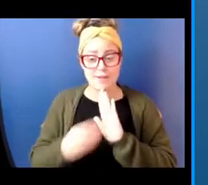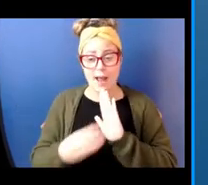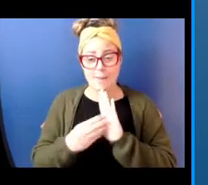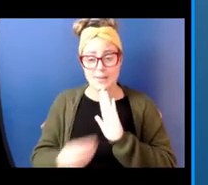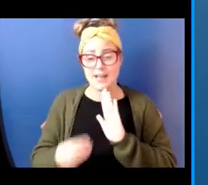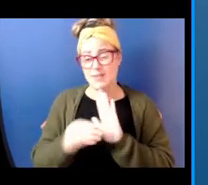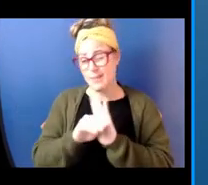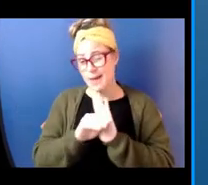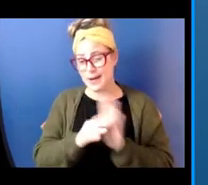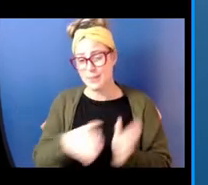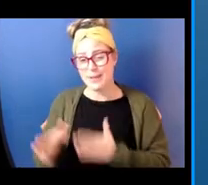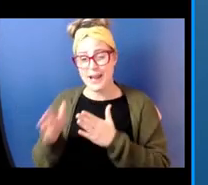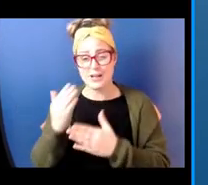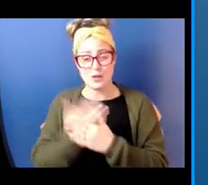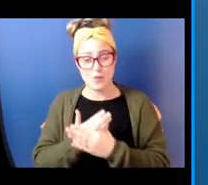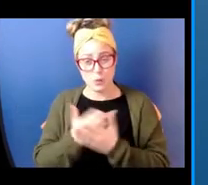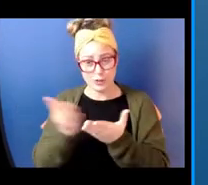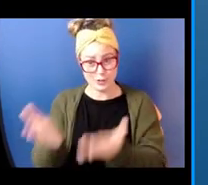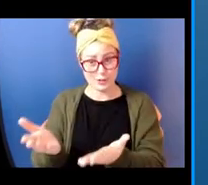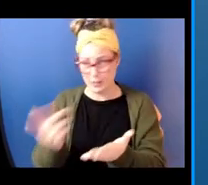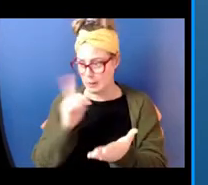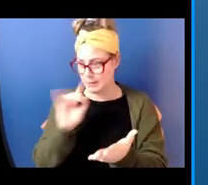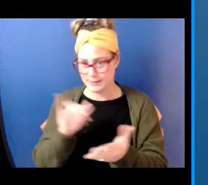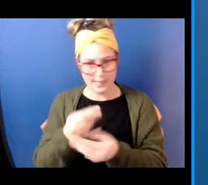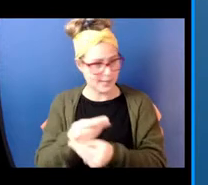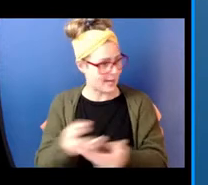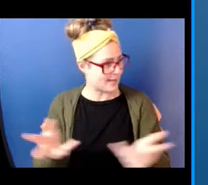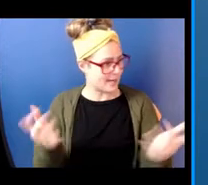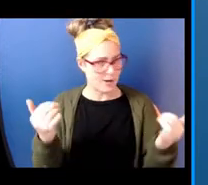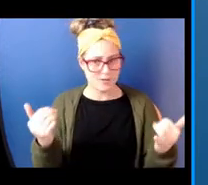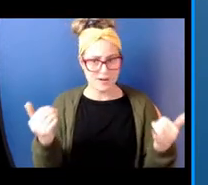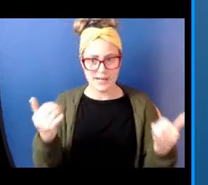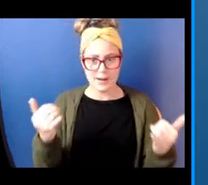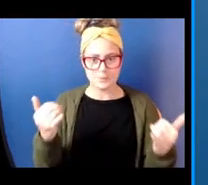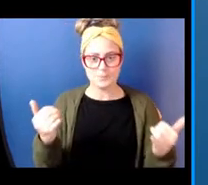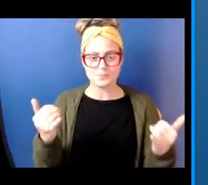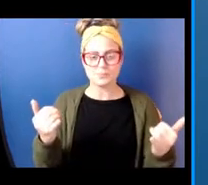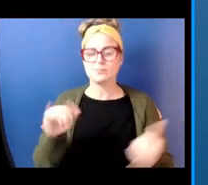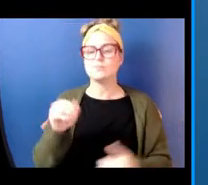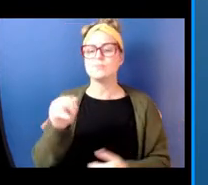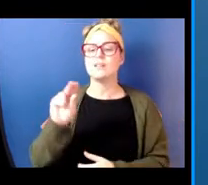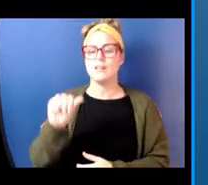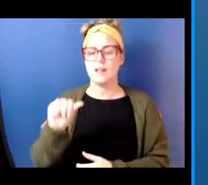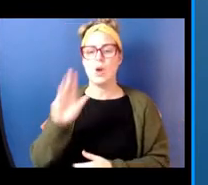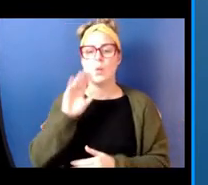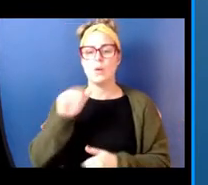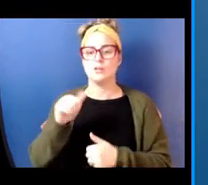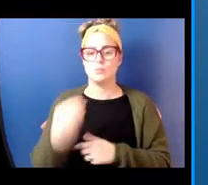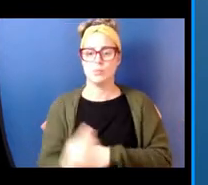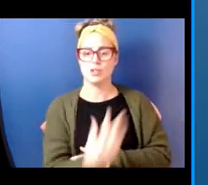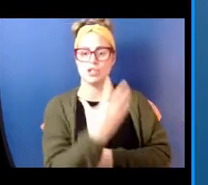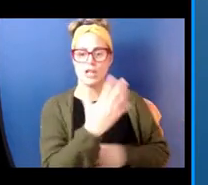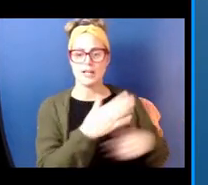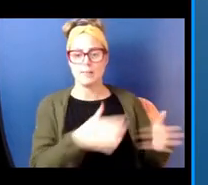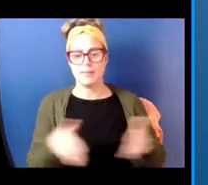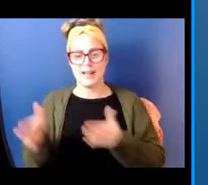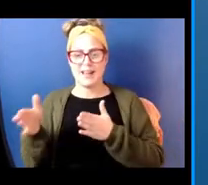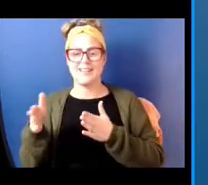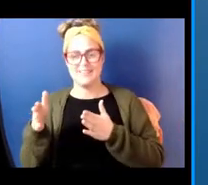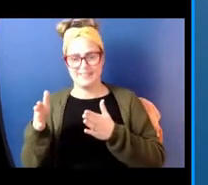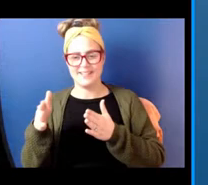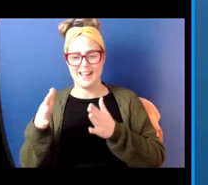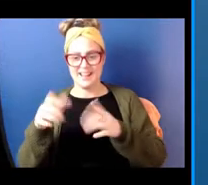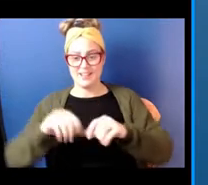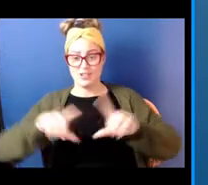plan in your folder but it looks like it's being handed out and Jenna will project the plan on the screen as we go through